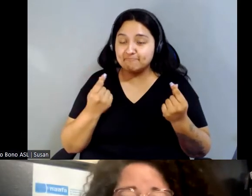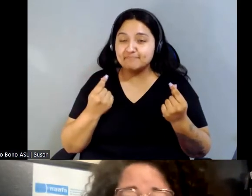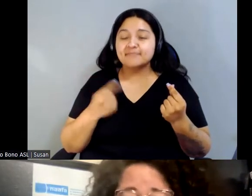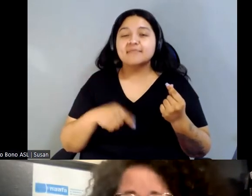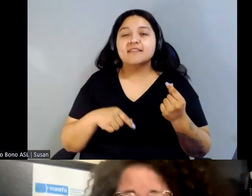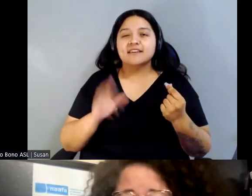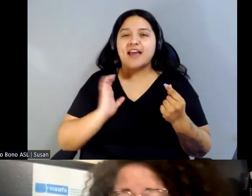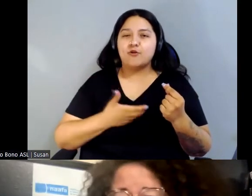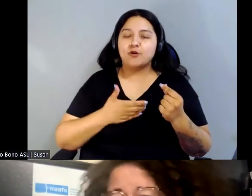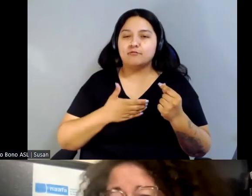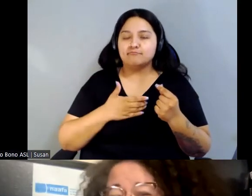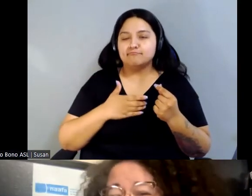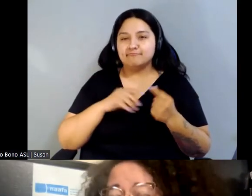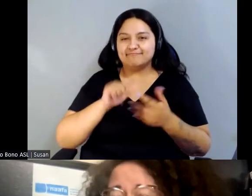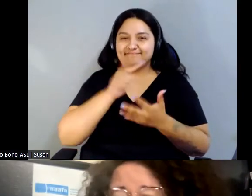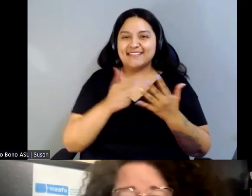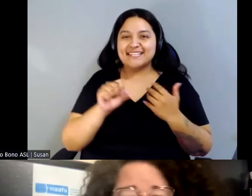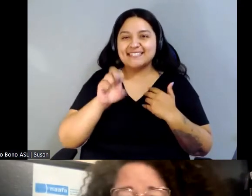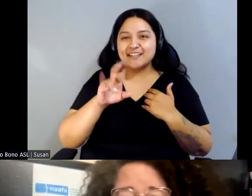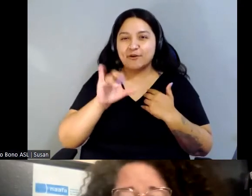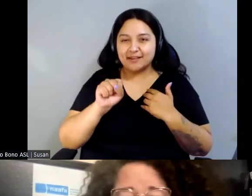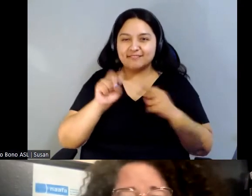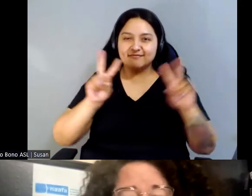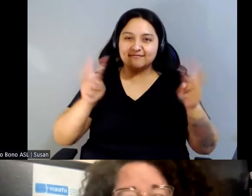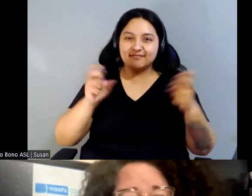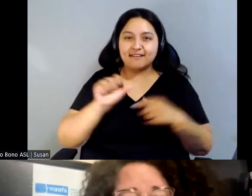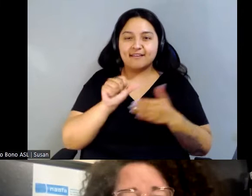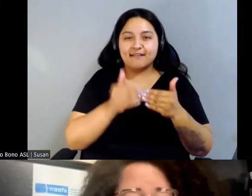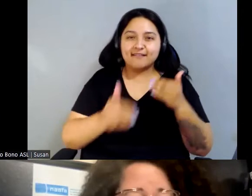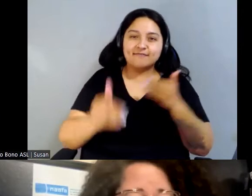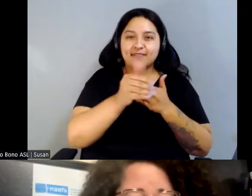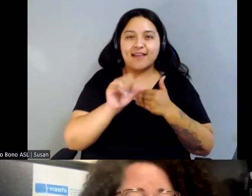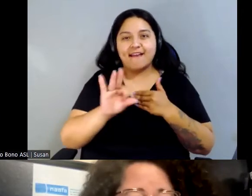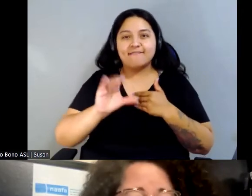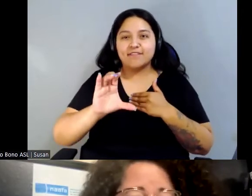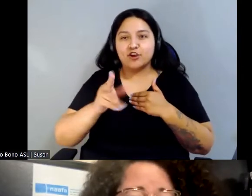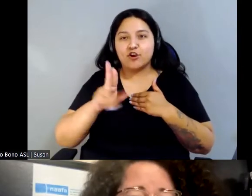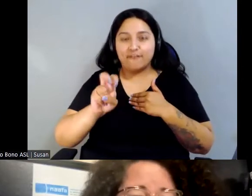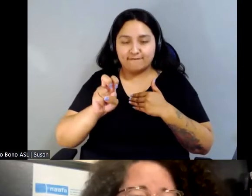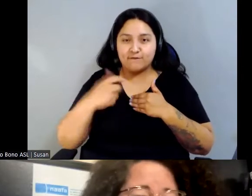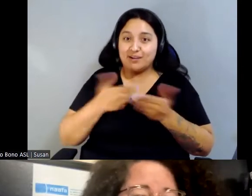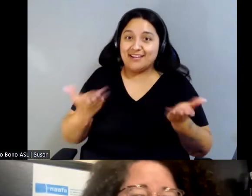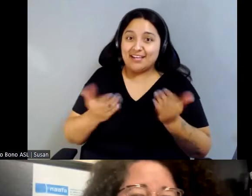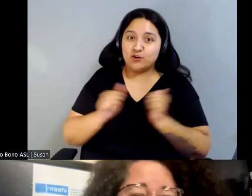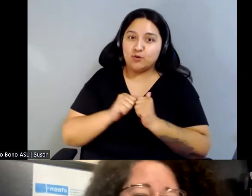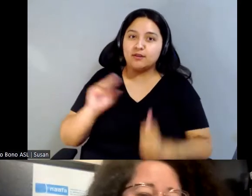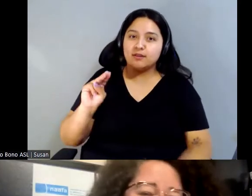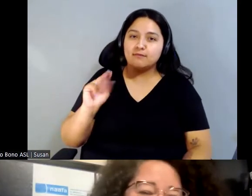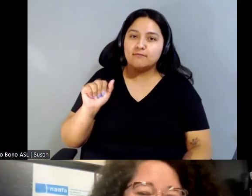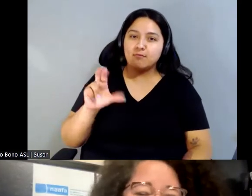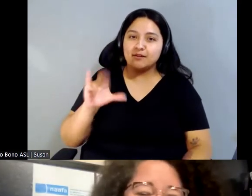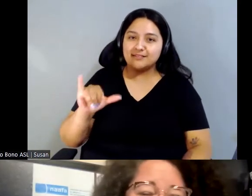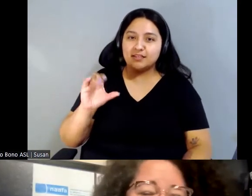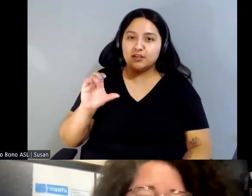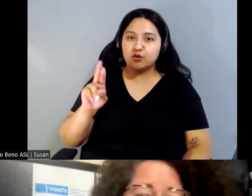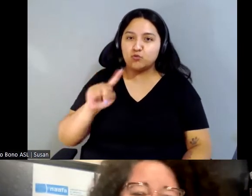Curve fashion series featuring our Director of Fashion Industry Relations, Marcy Cruz. I'm going to turn it over to Marcy